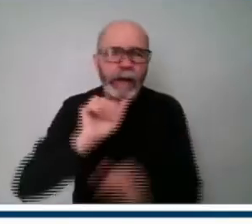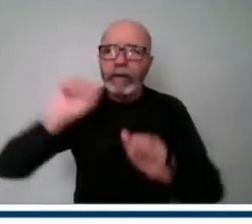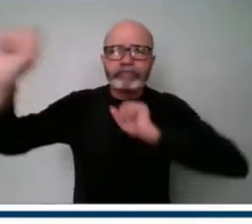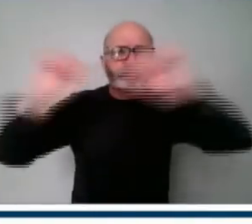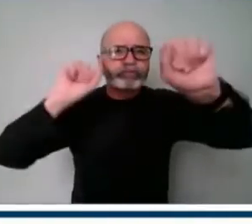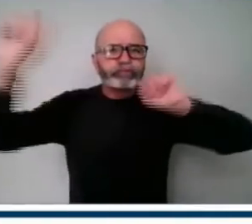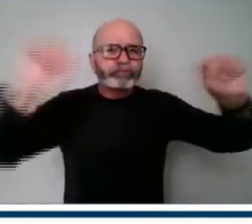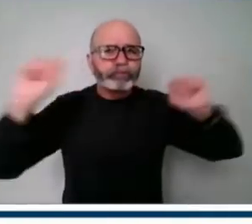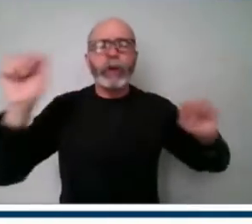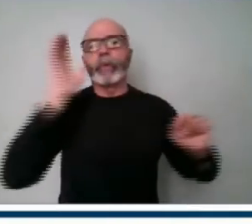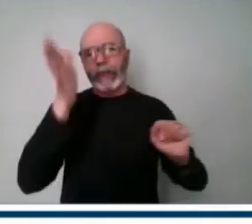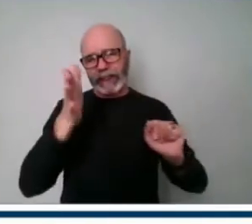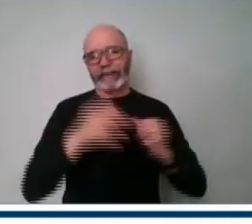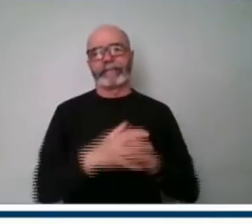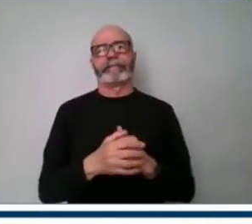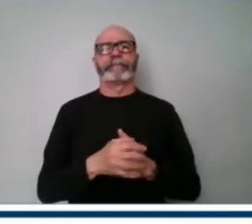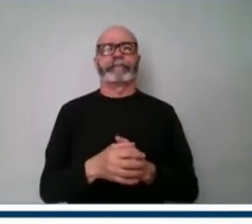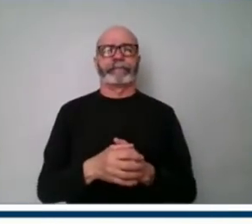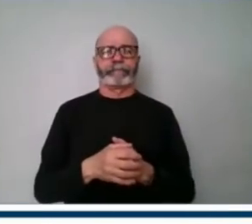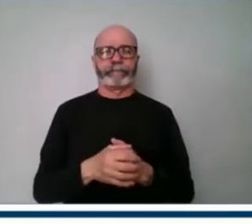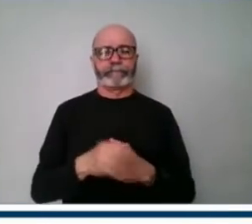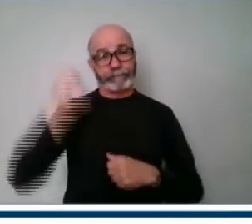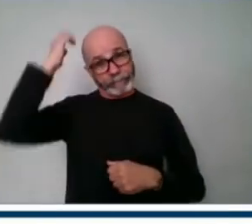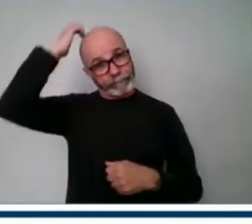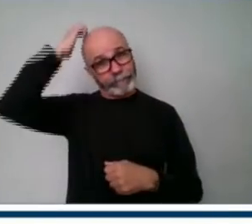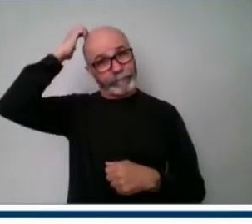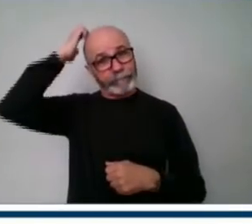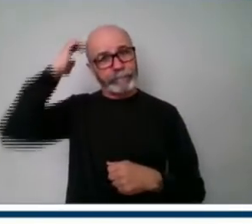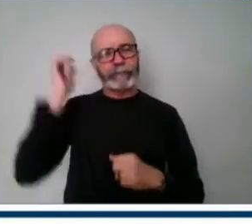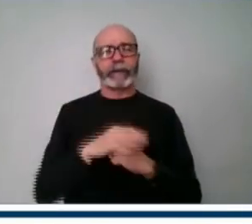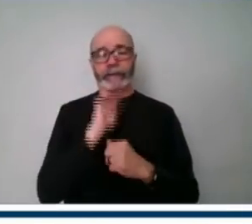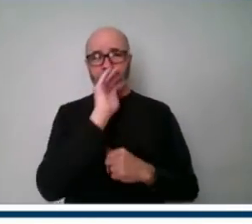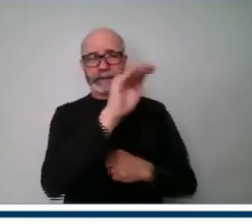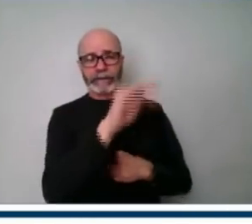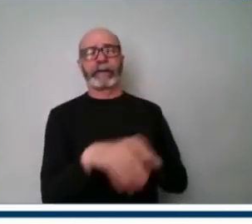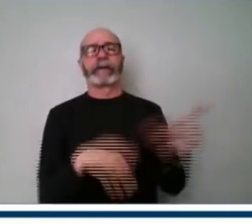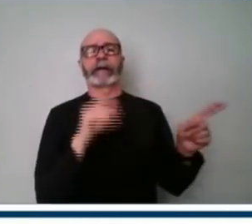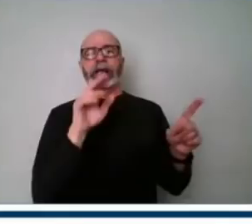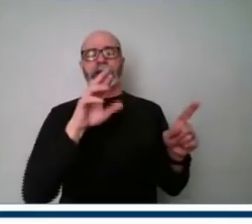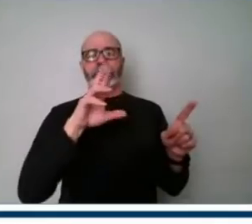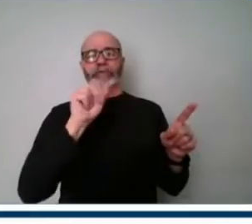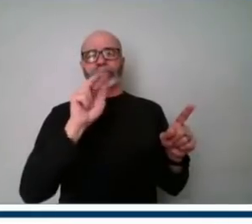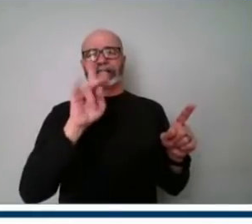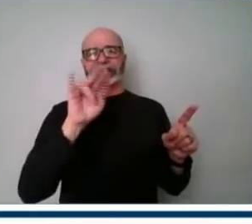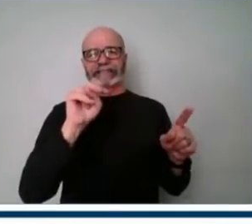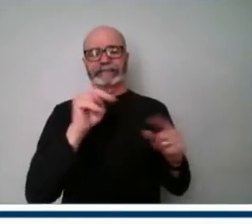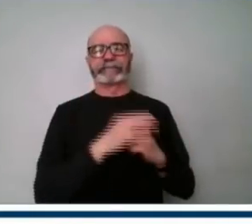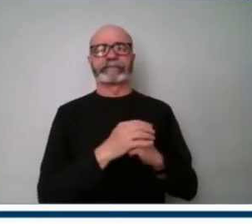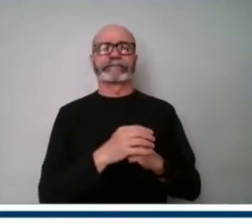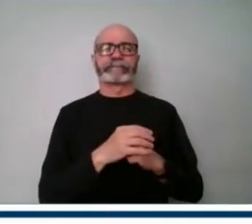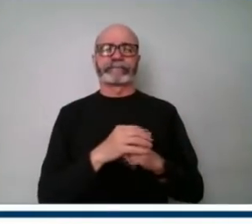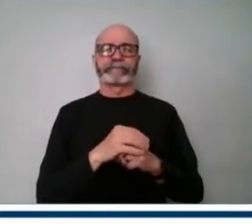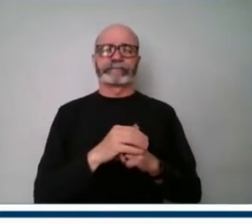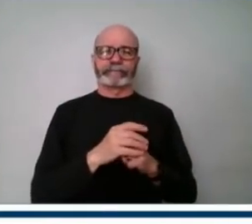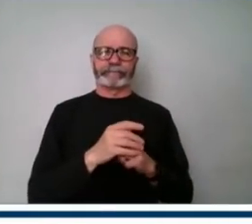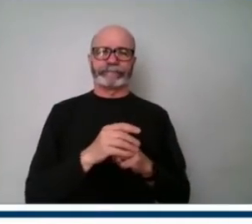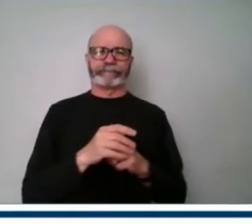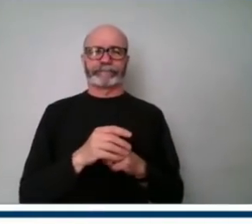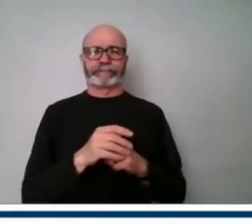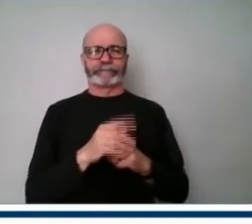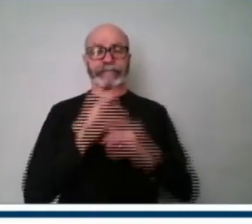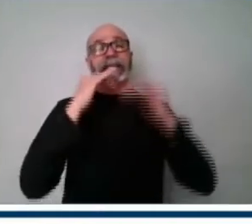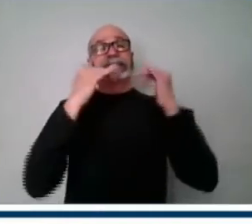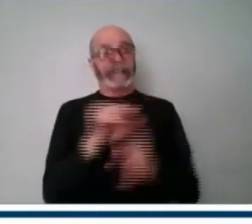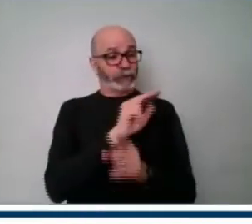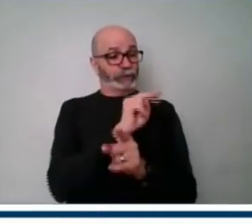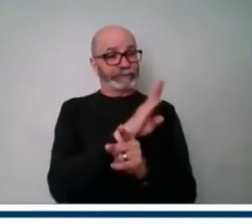Okay. Premier, could you also talk about why now is the right time to open the border with New Brunswick? Obviously, we're about a month away